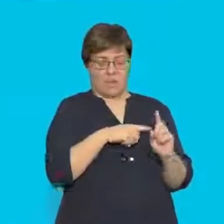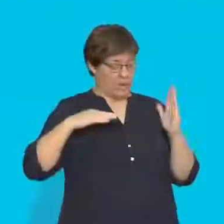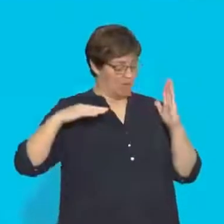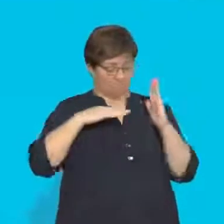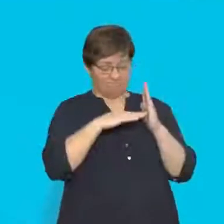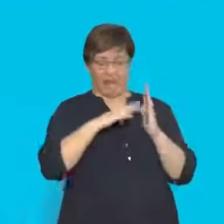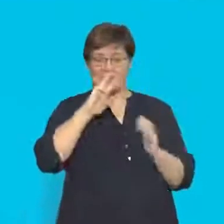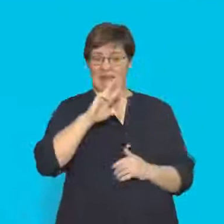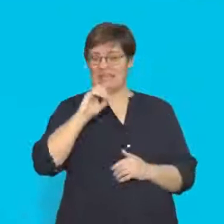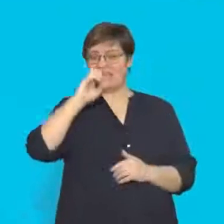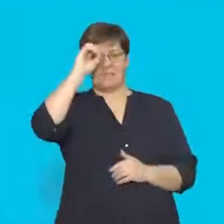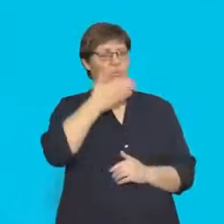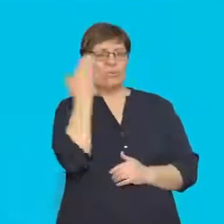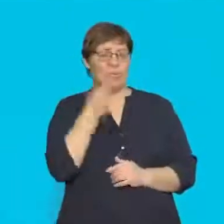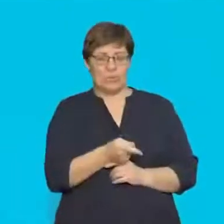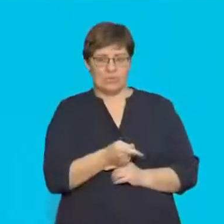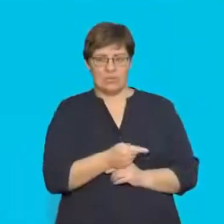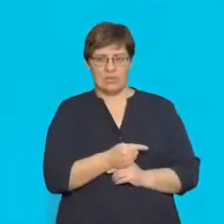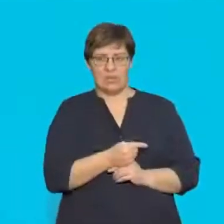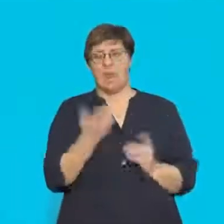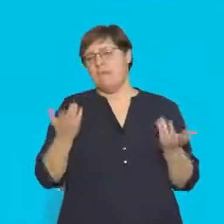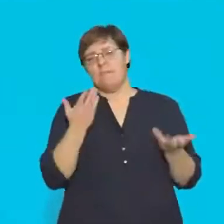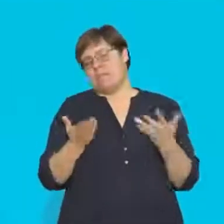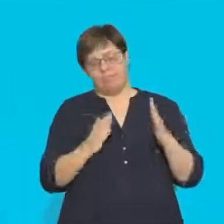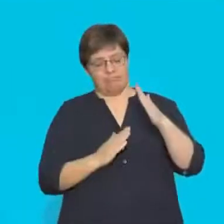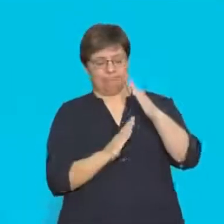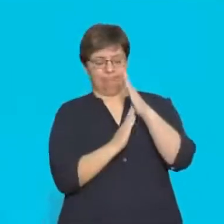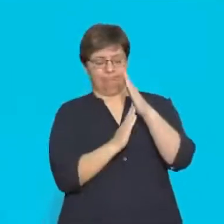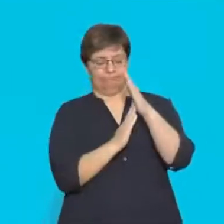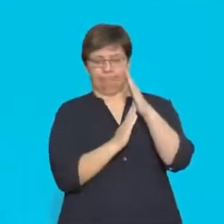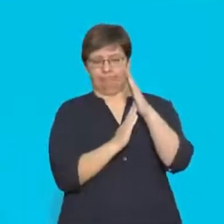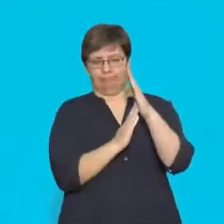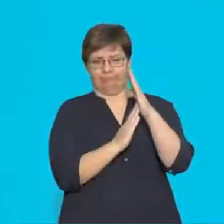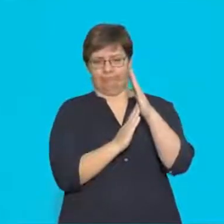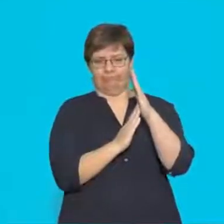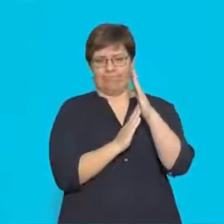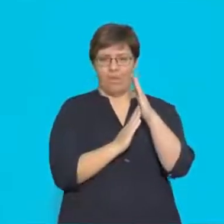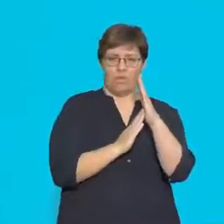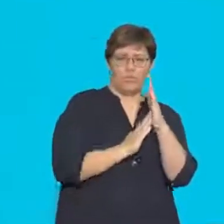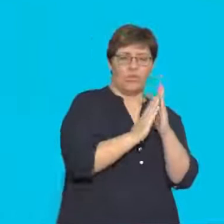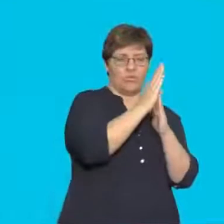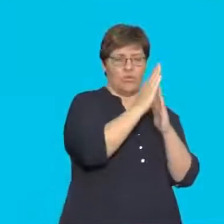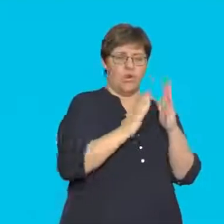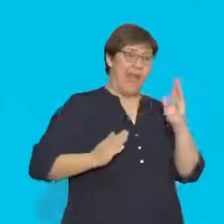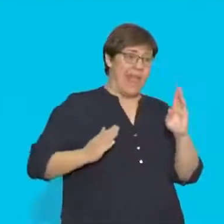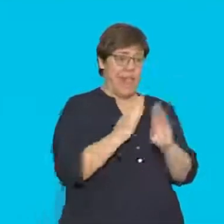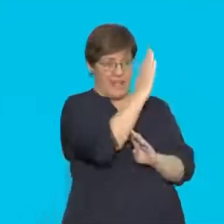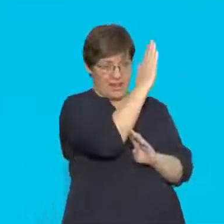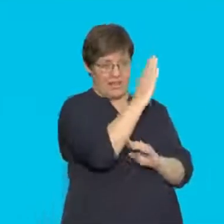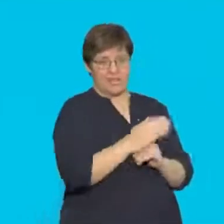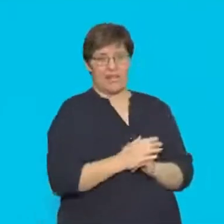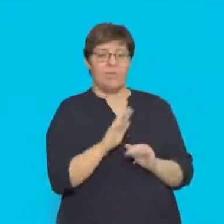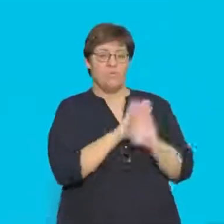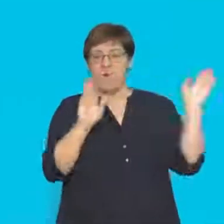area at 90 degrees. Say we examine a situation where the field lines are passing through at an